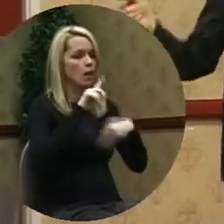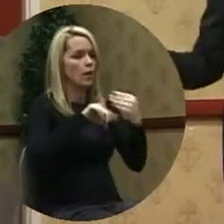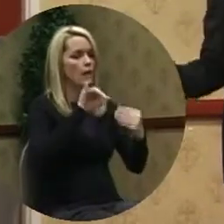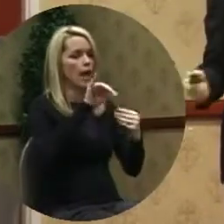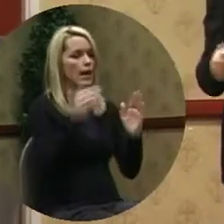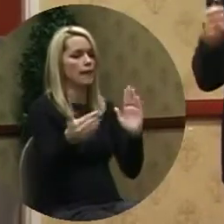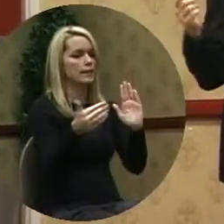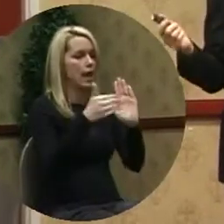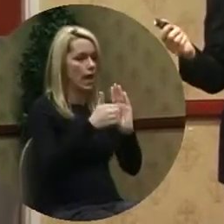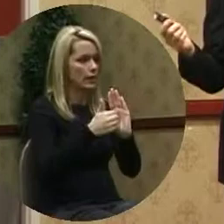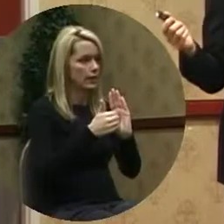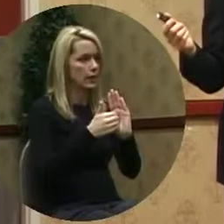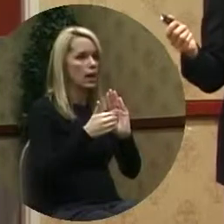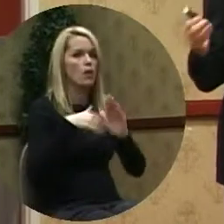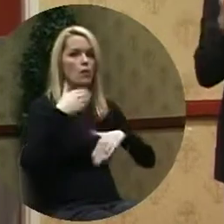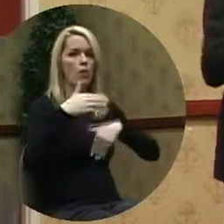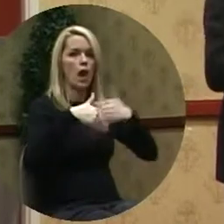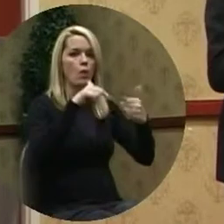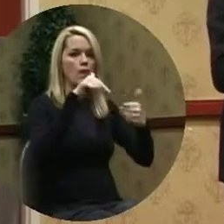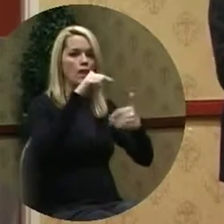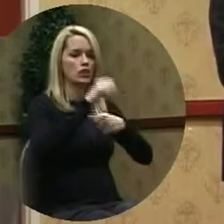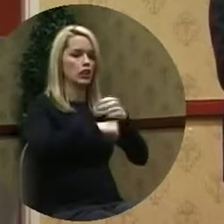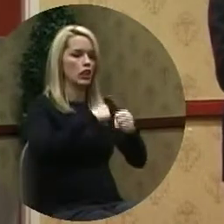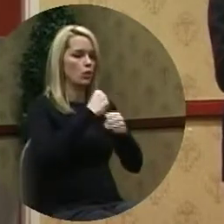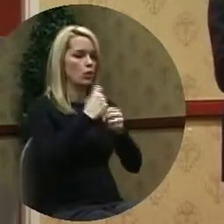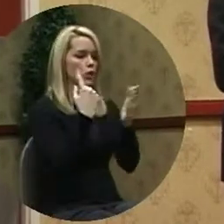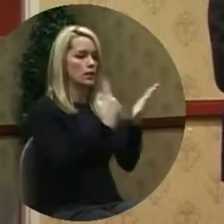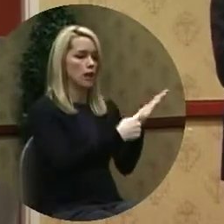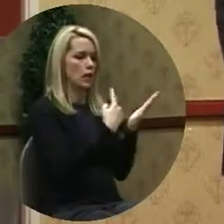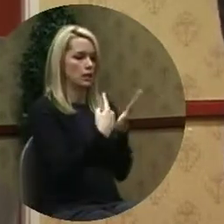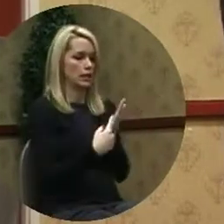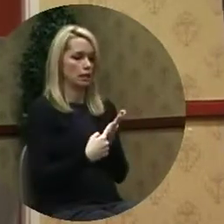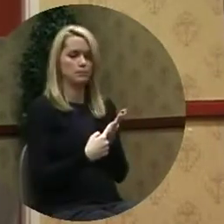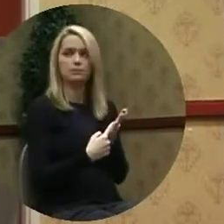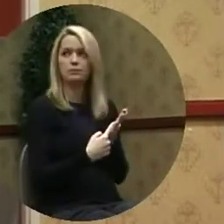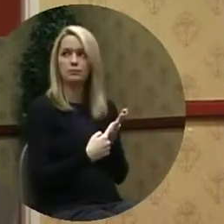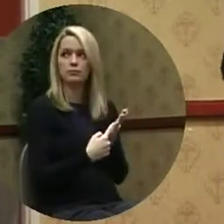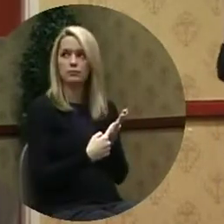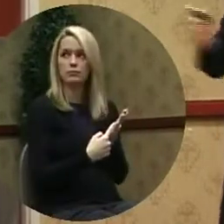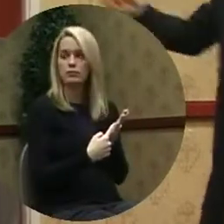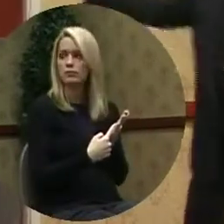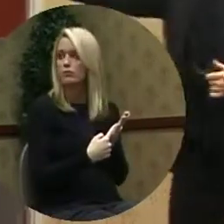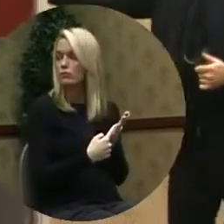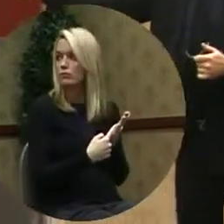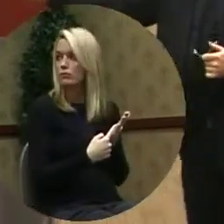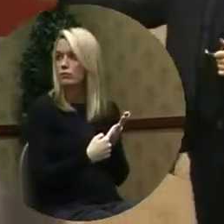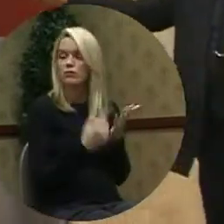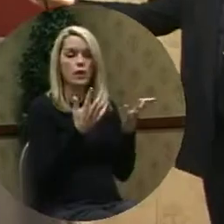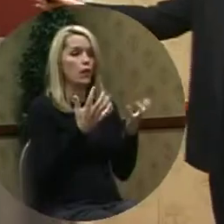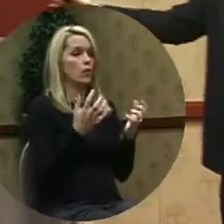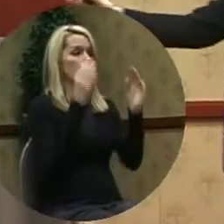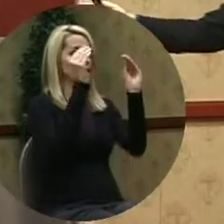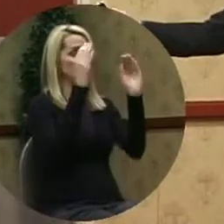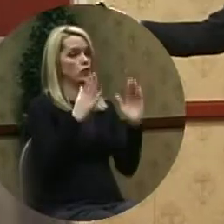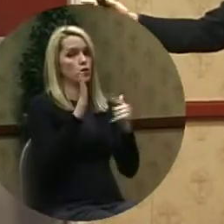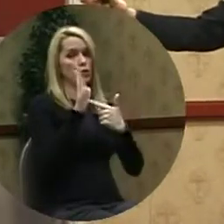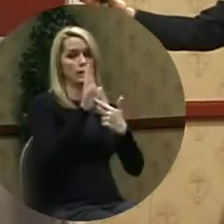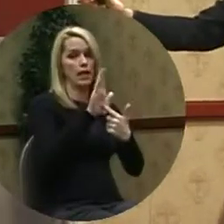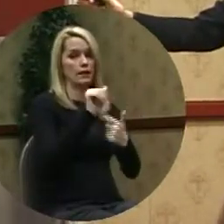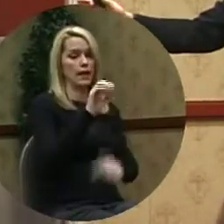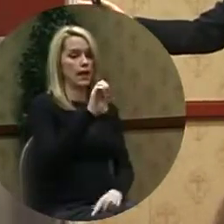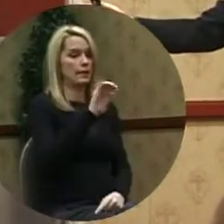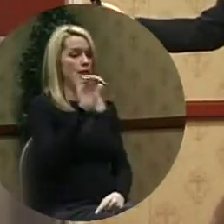just having discussions. The same thing is true with the teachers. If you want them to be able to present cases like this, one of the things you can